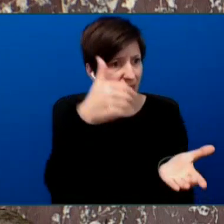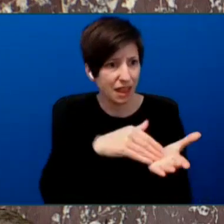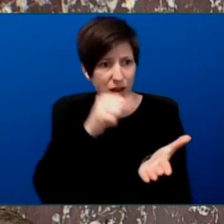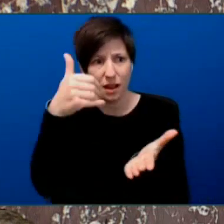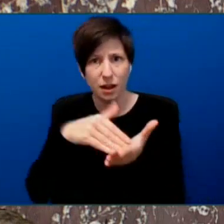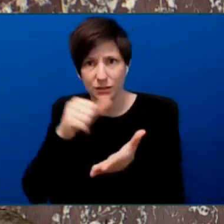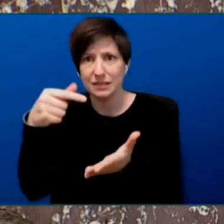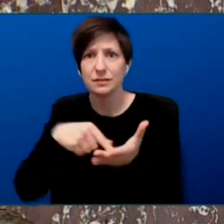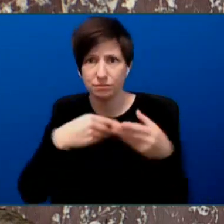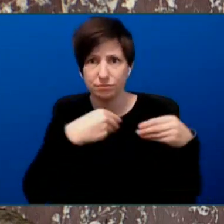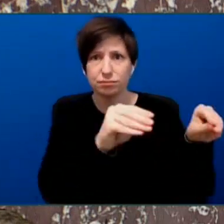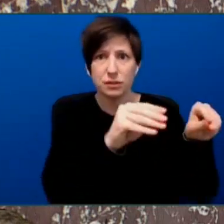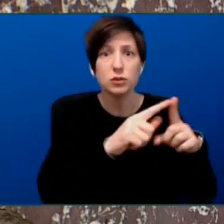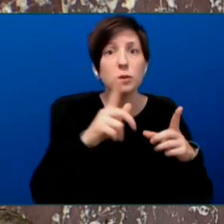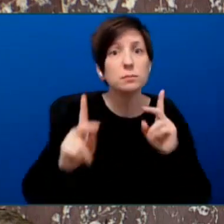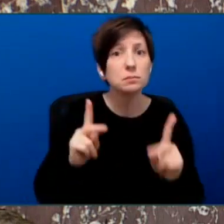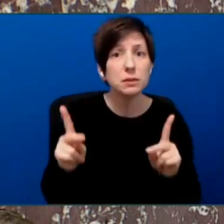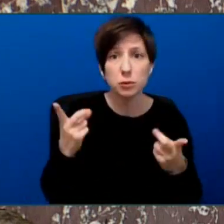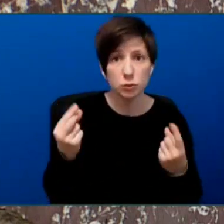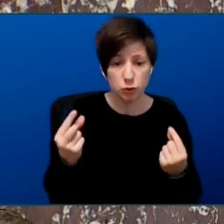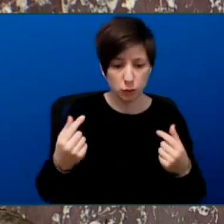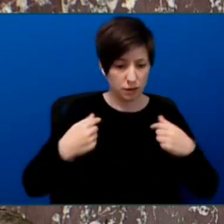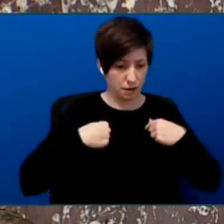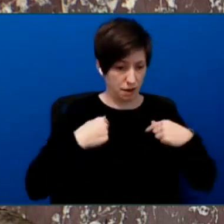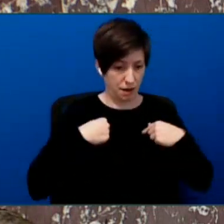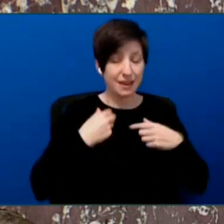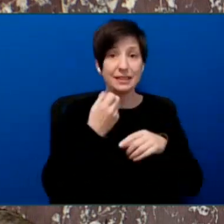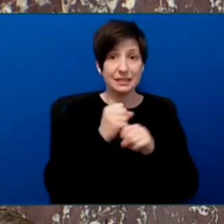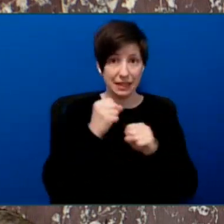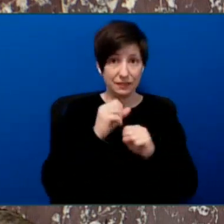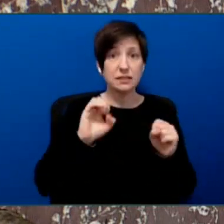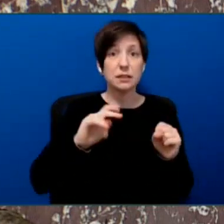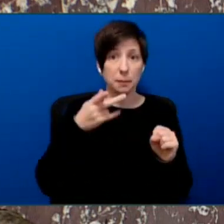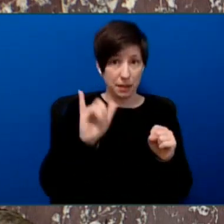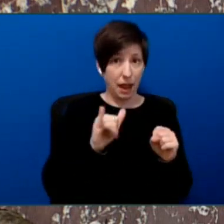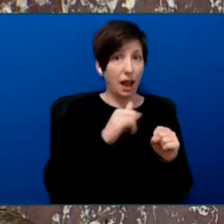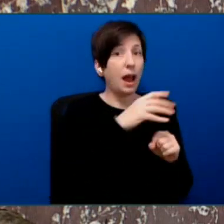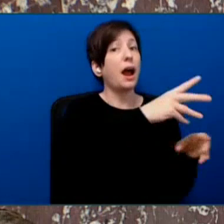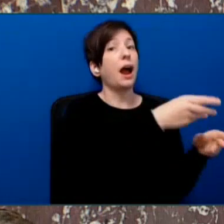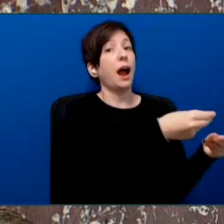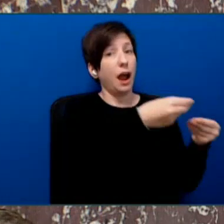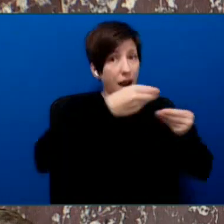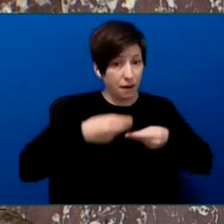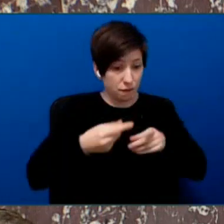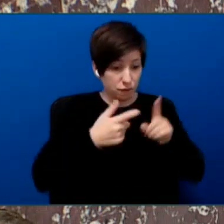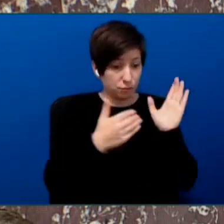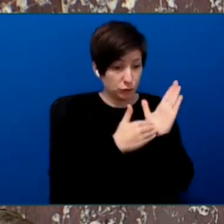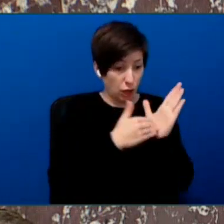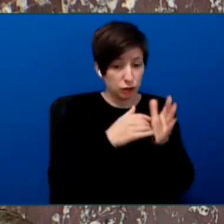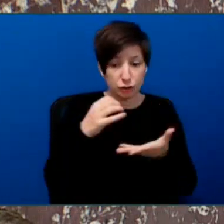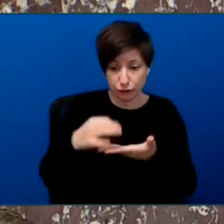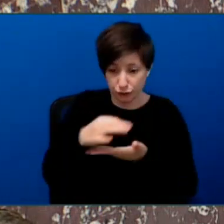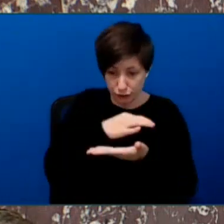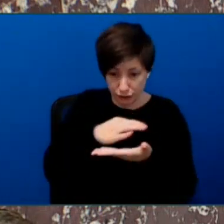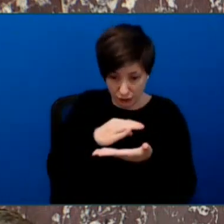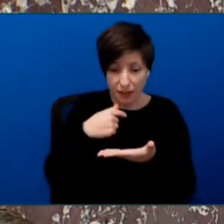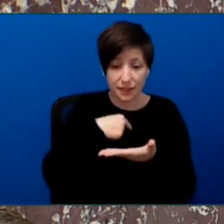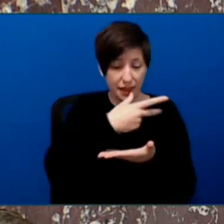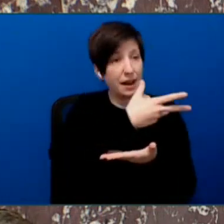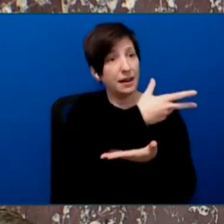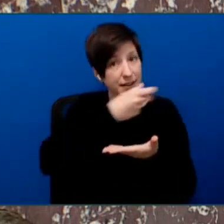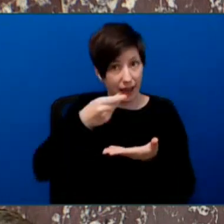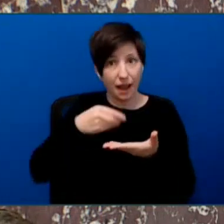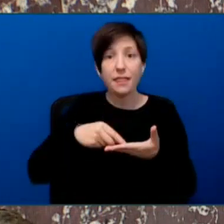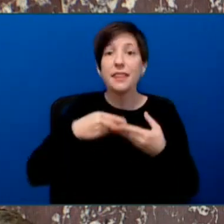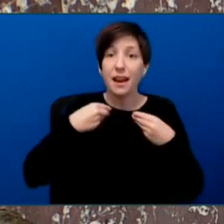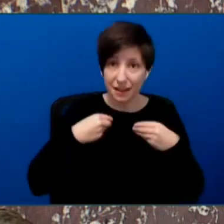who sell their 32 daily pills directly outside the pharmacies back to the dealers for 50 cents a pill. The